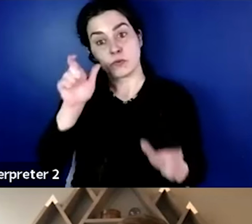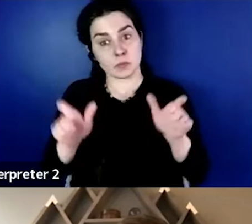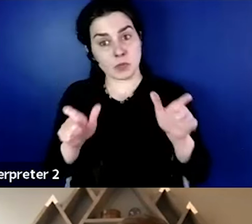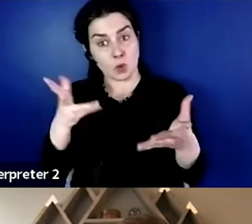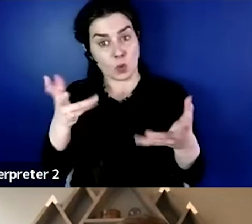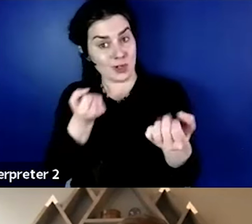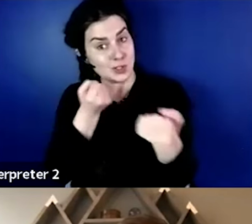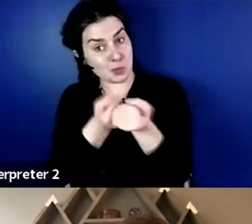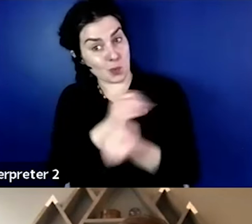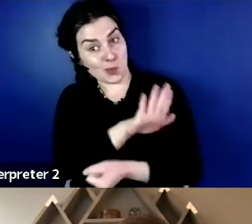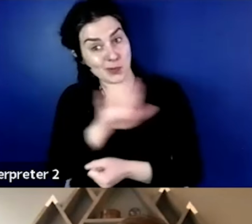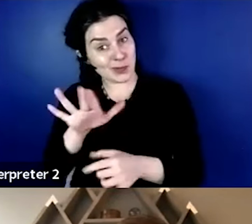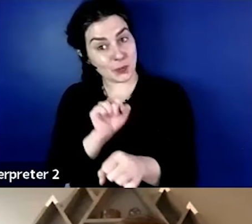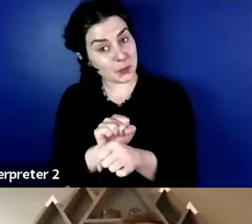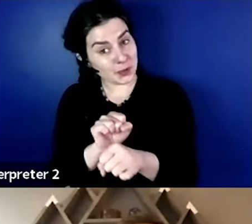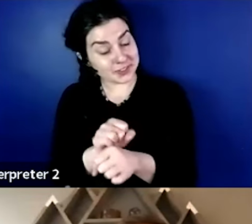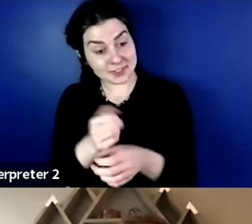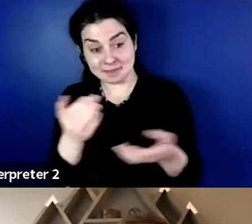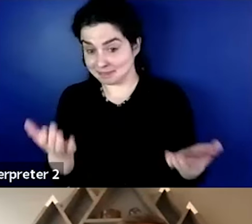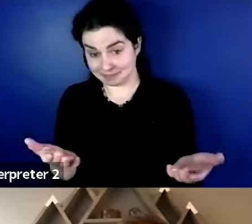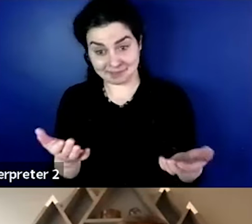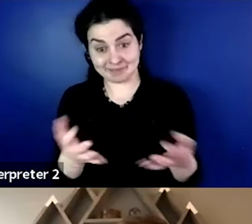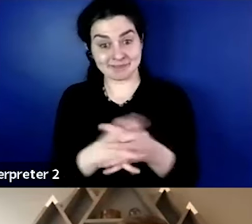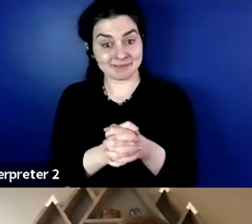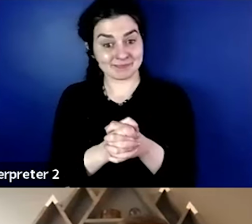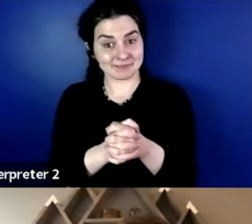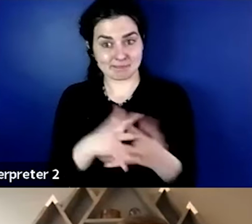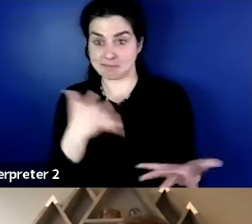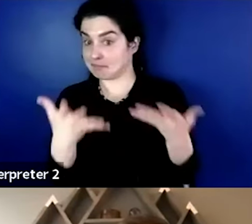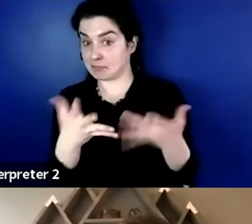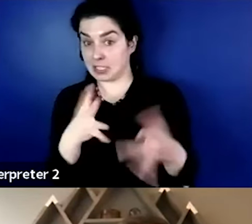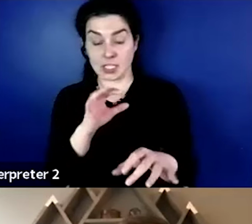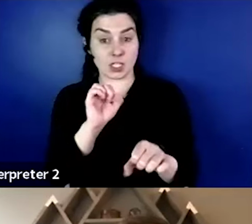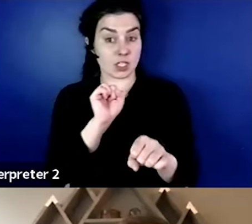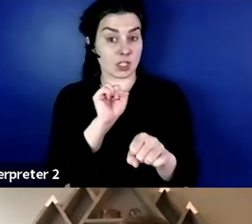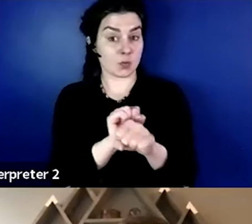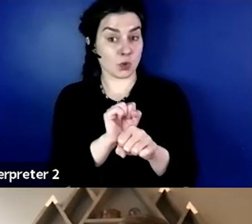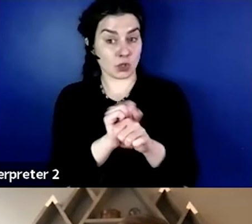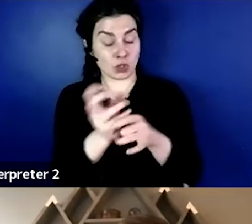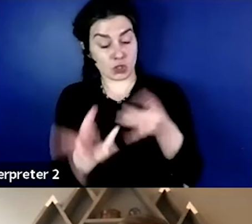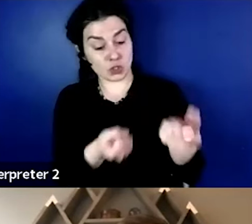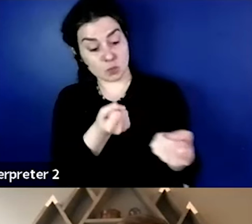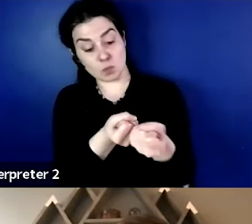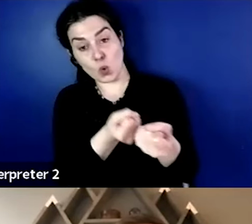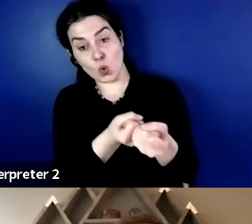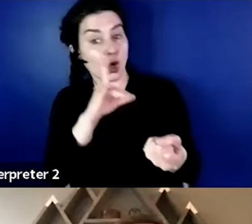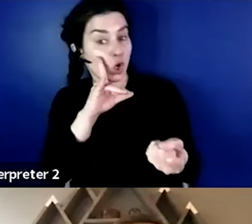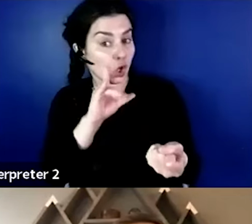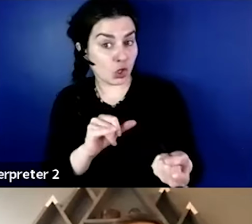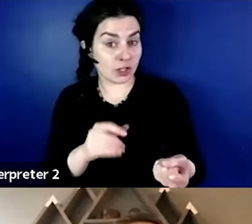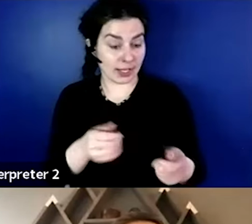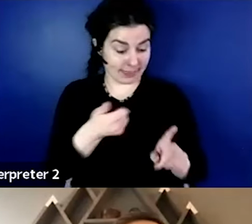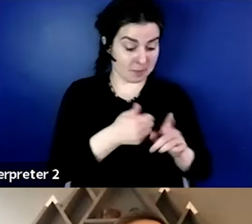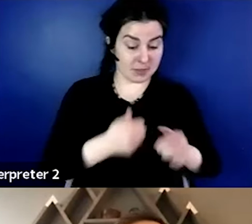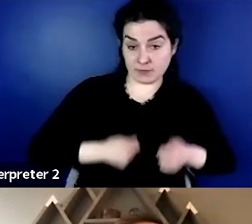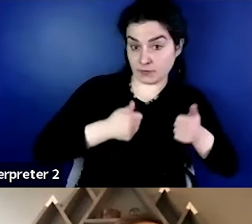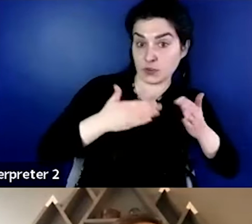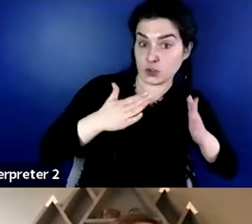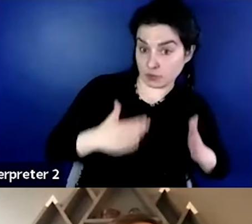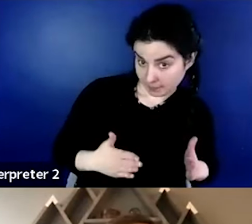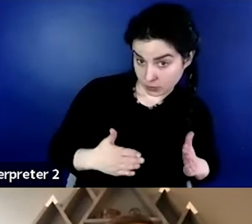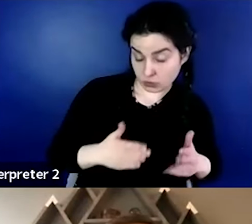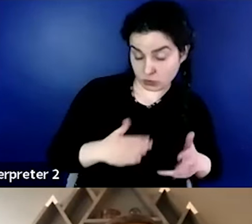work. And they may want to support your work as survivors of workplace gender-based violence. It may